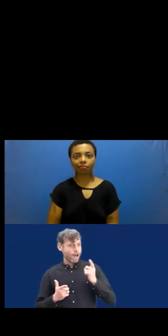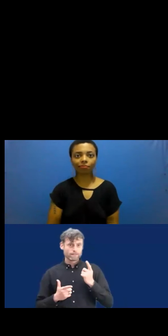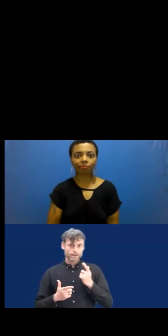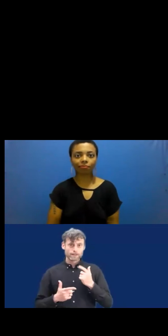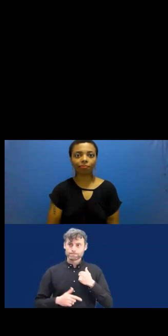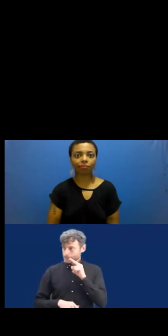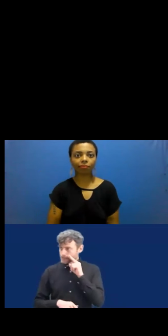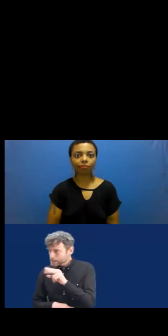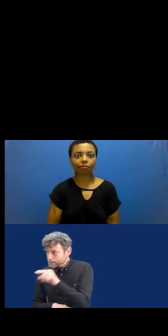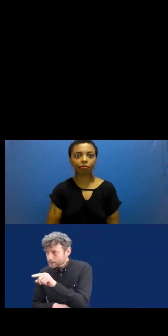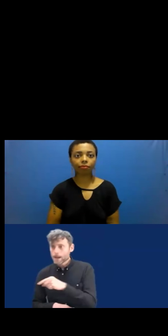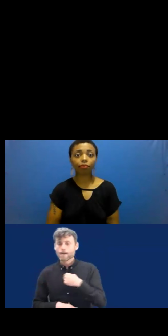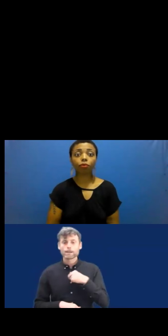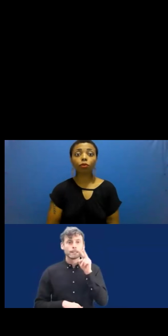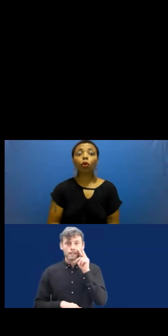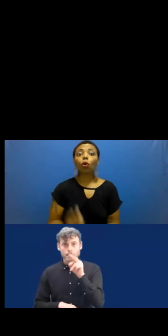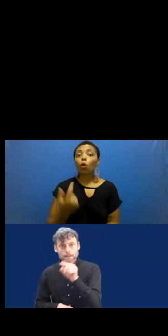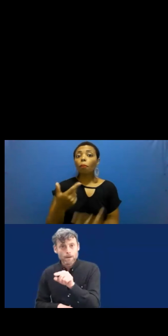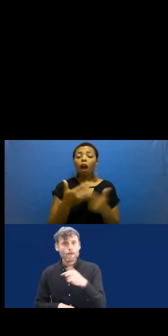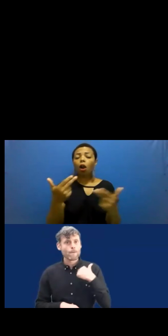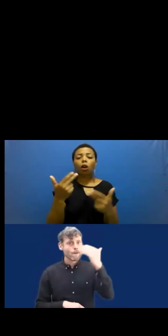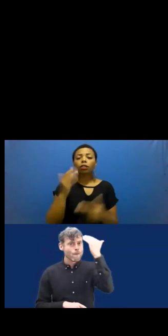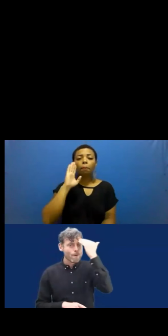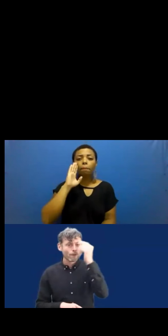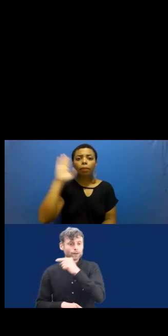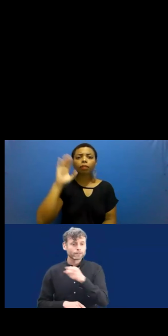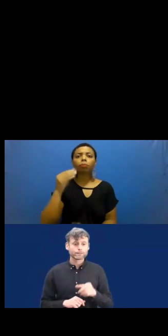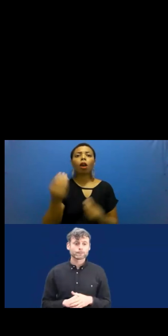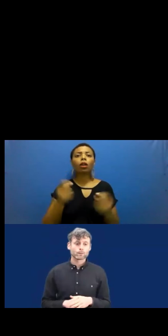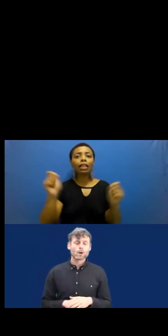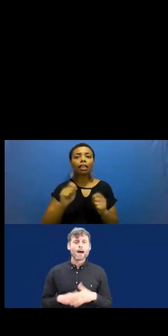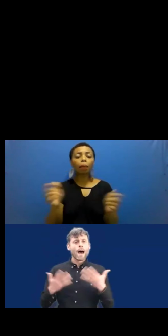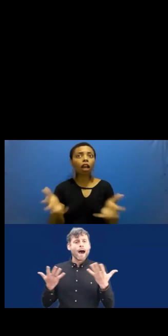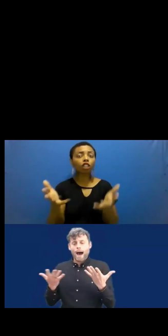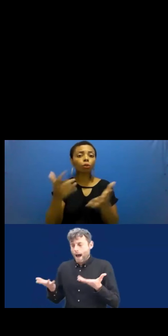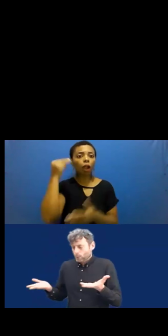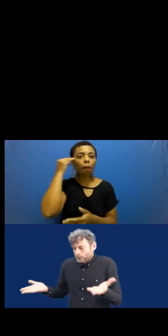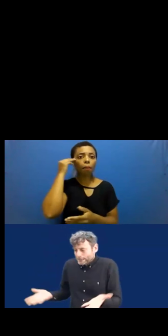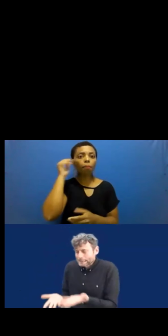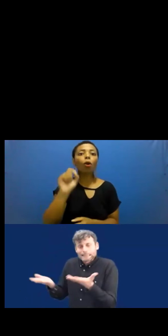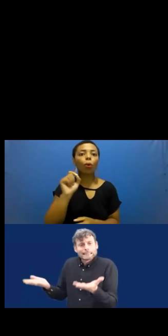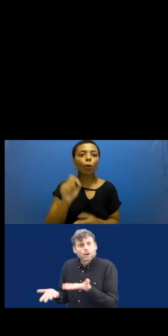One of the primary vehicles to stimulate memories within the CLAD is the use of